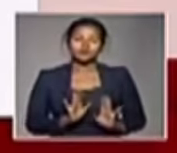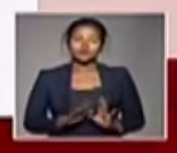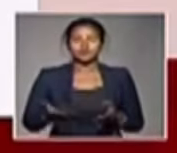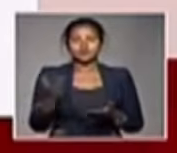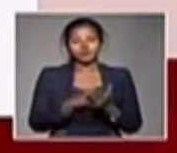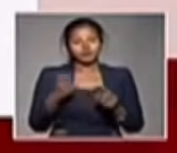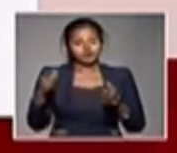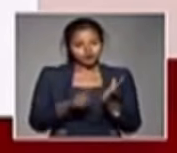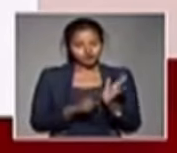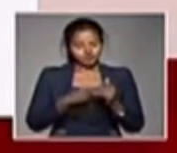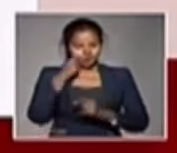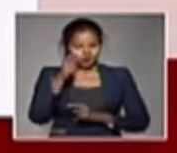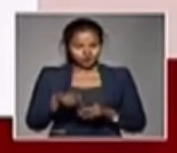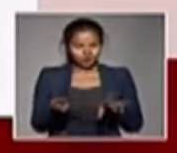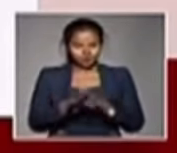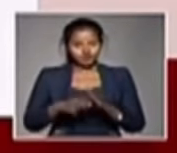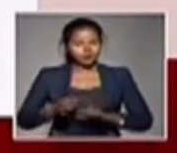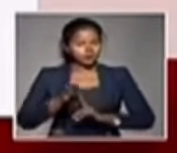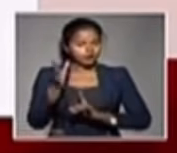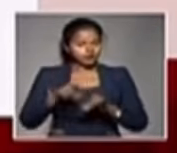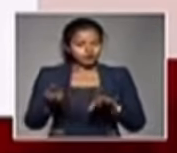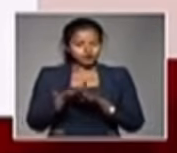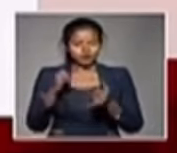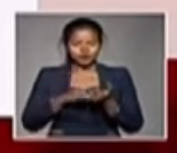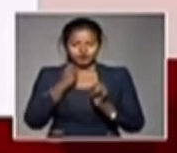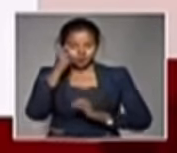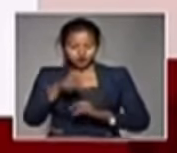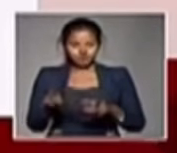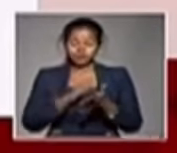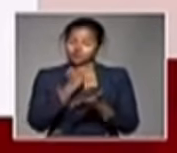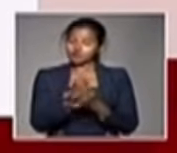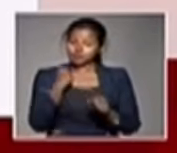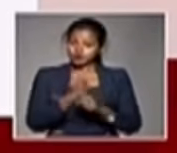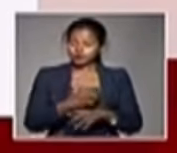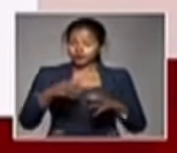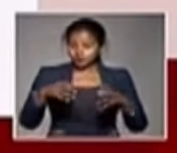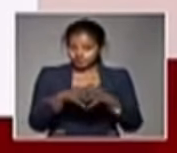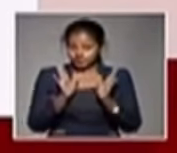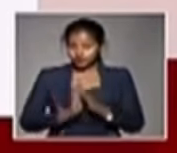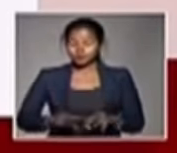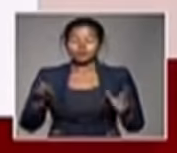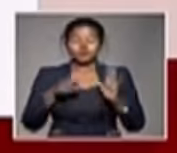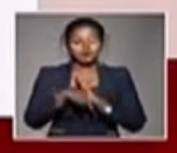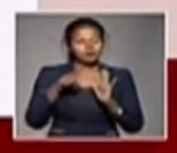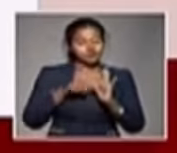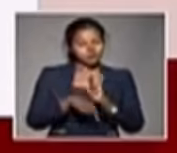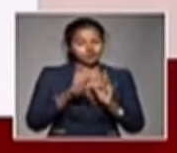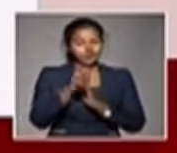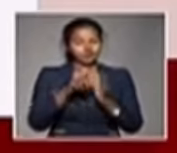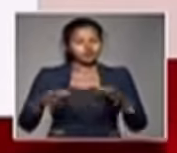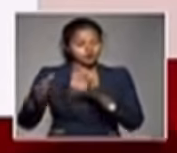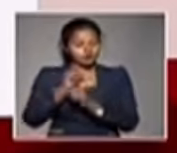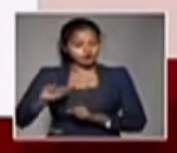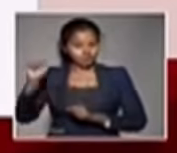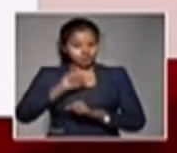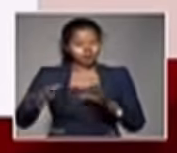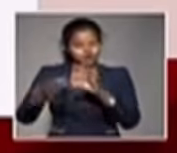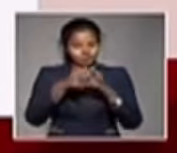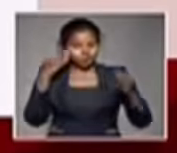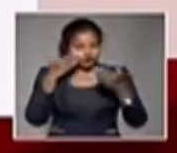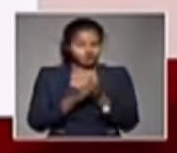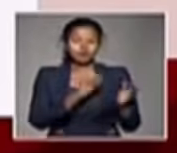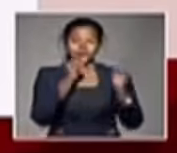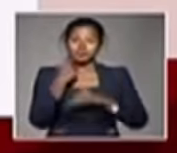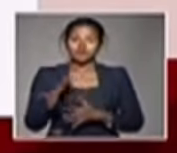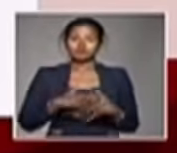Thompson, Principal Deputy Assistant Secretary at State Department's Bureau of South and Central Asian Affairs, has said, quote, "We